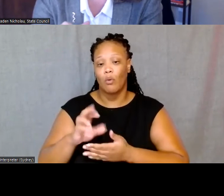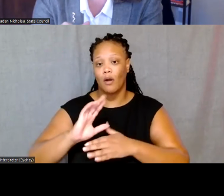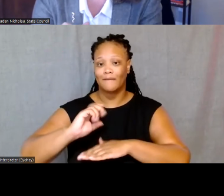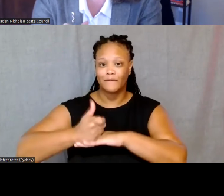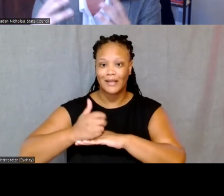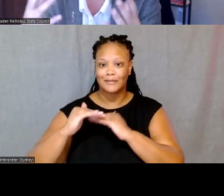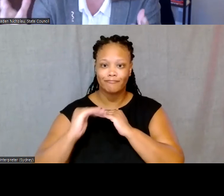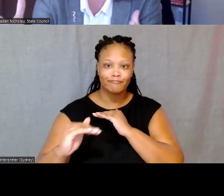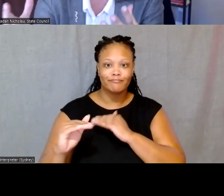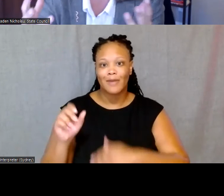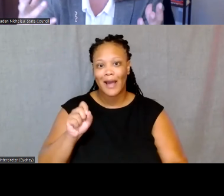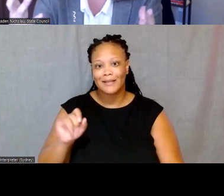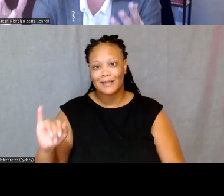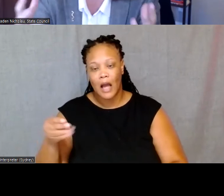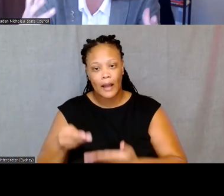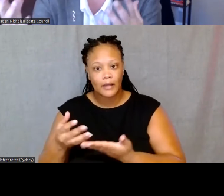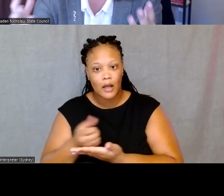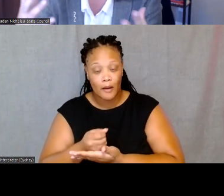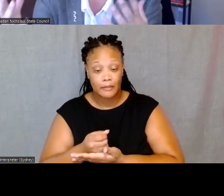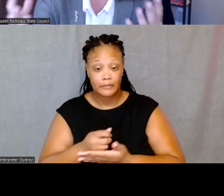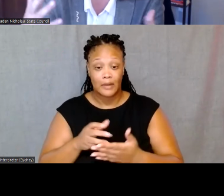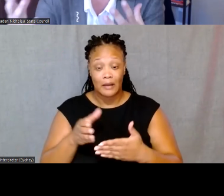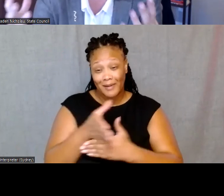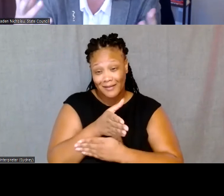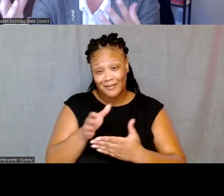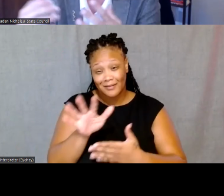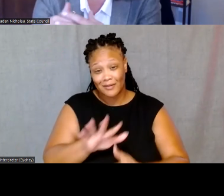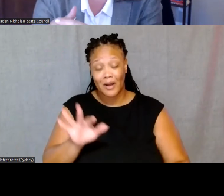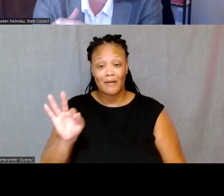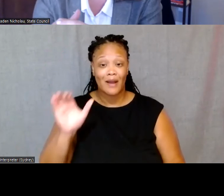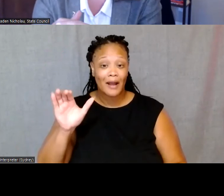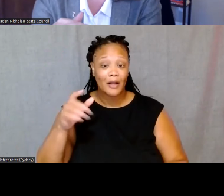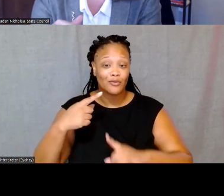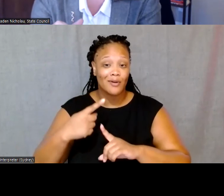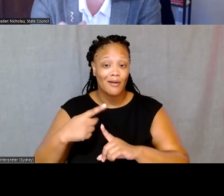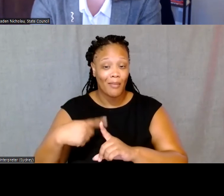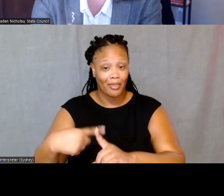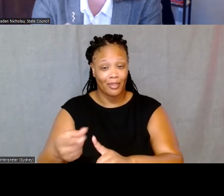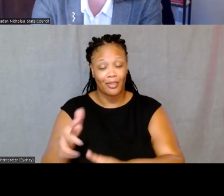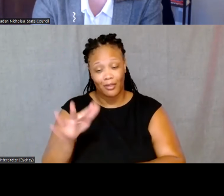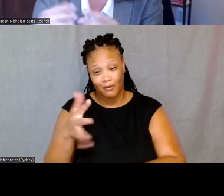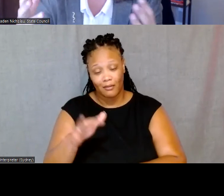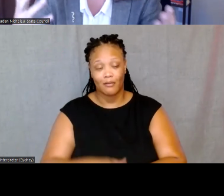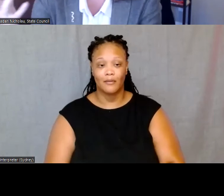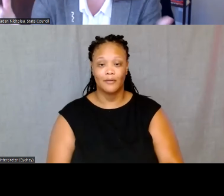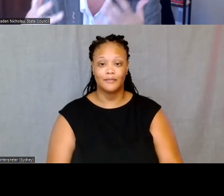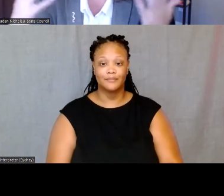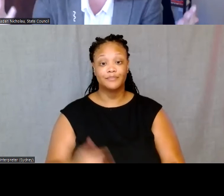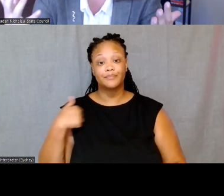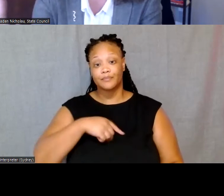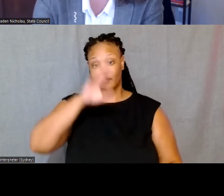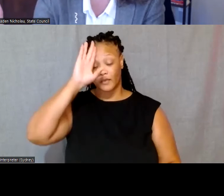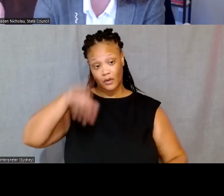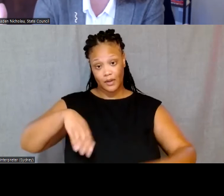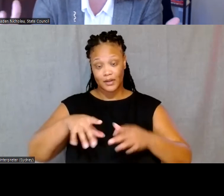with IDD, we're talking that their income is somewhere around $900 per month, give or take. And so, we know that the standard